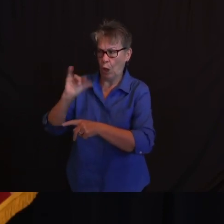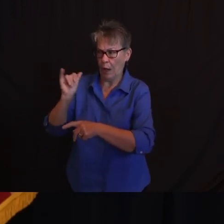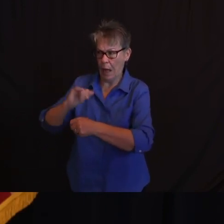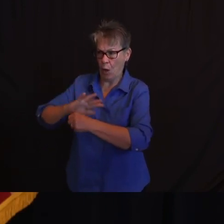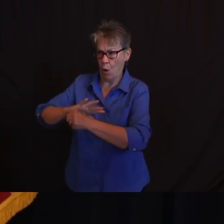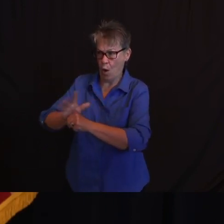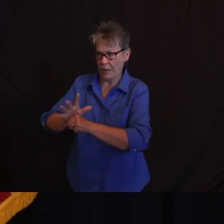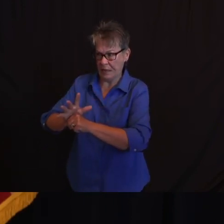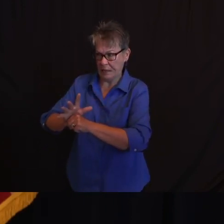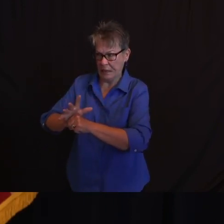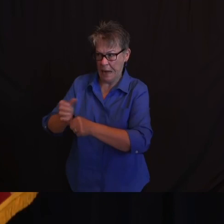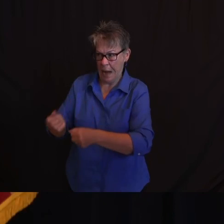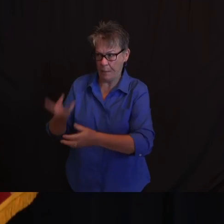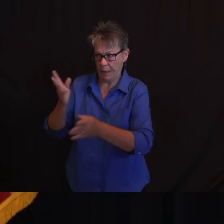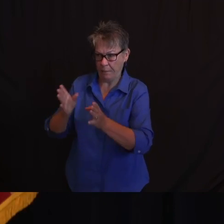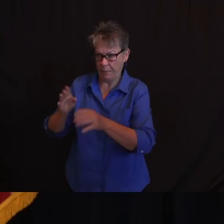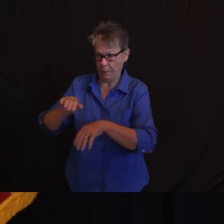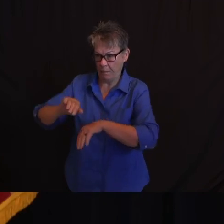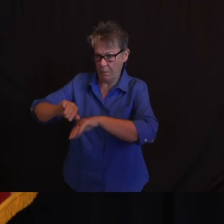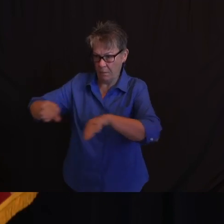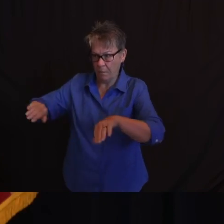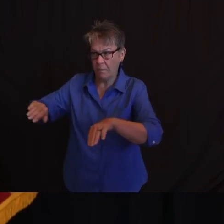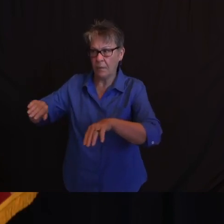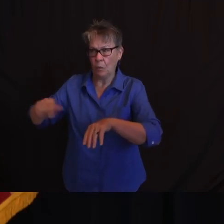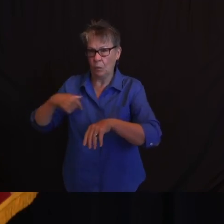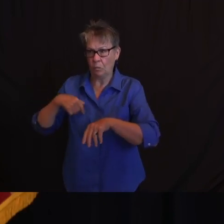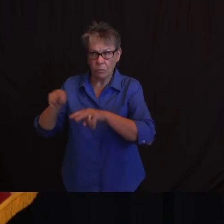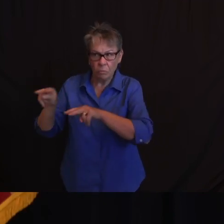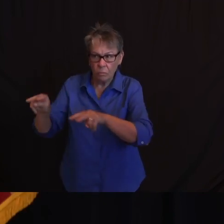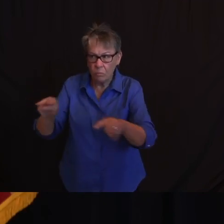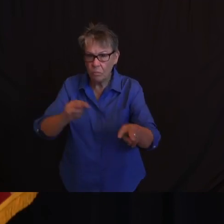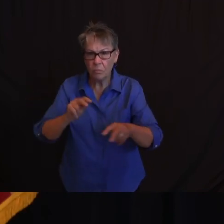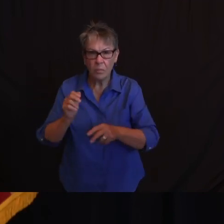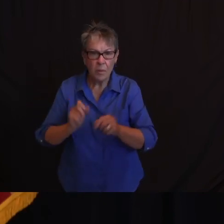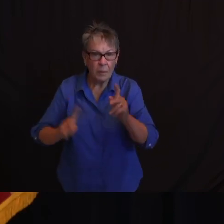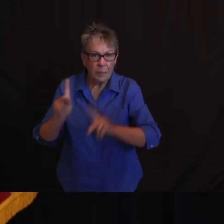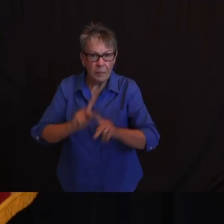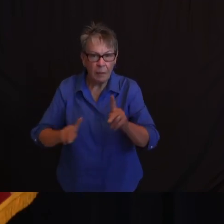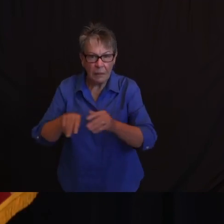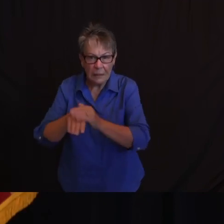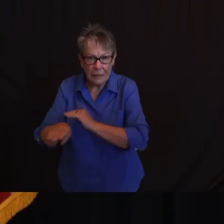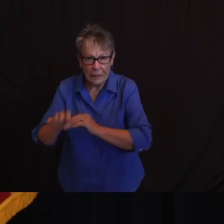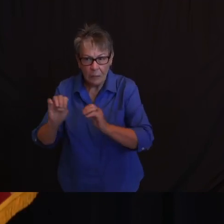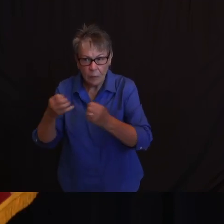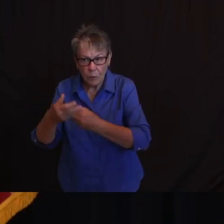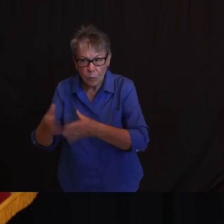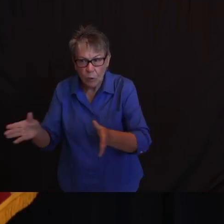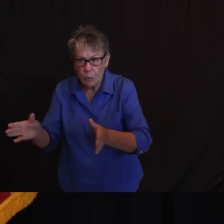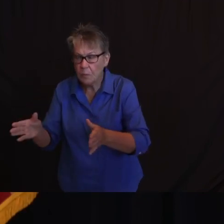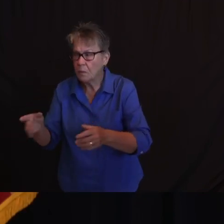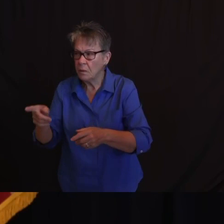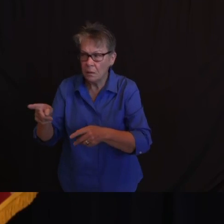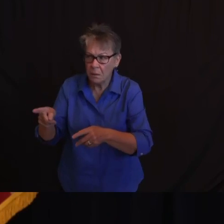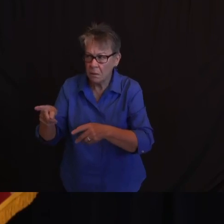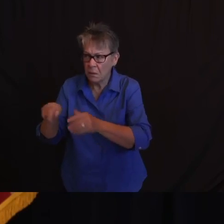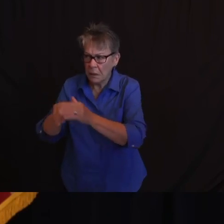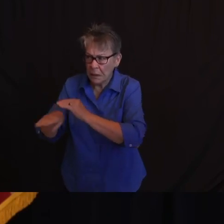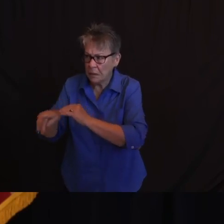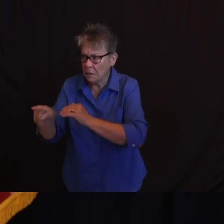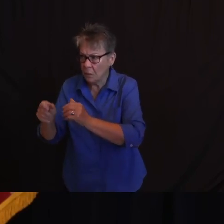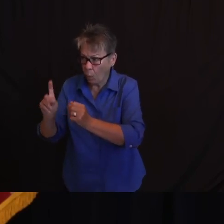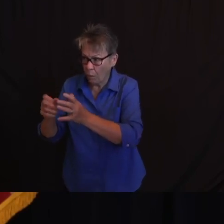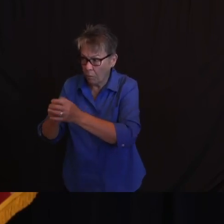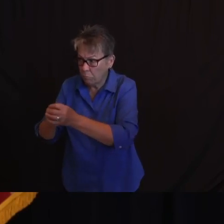said, we watch that every single day. We watch for patterns over time. We pay attention to, as Governor also